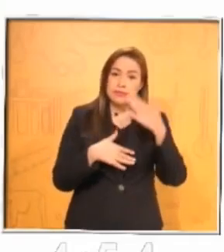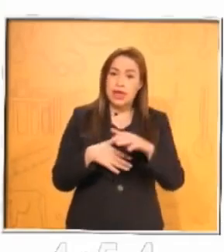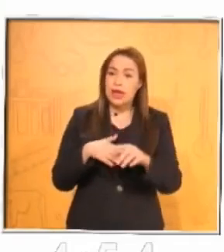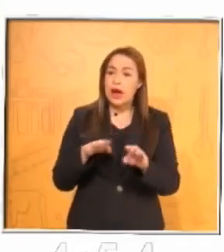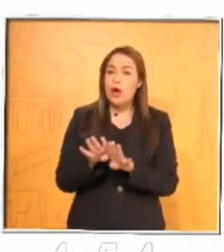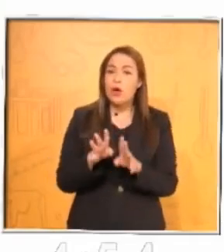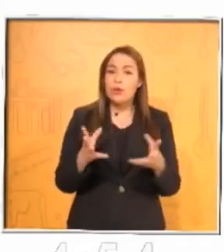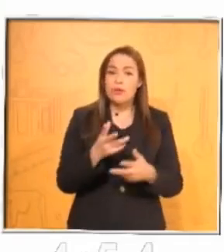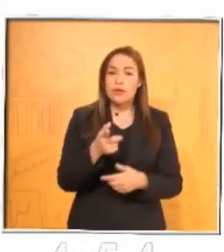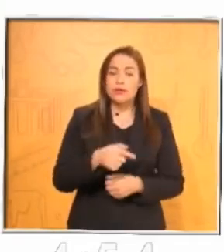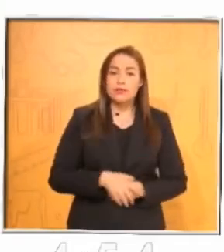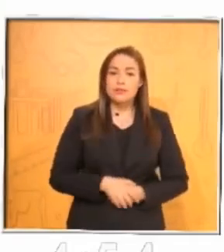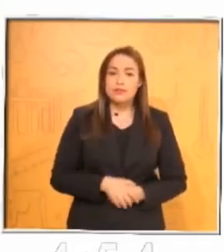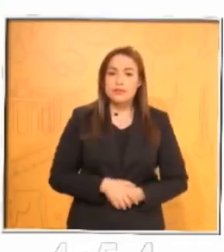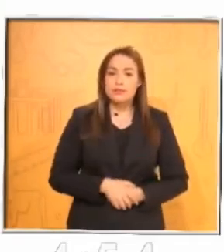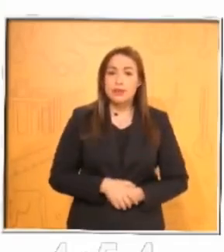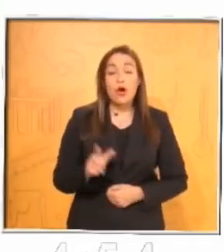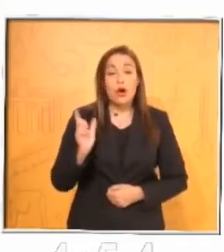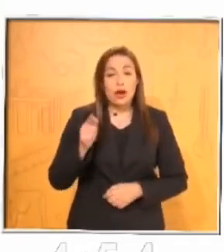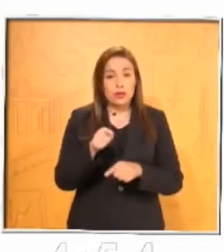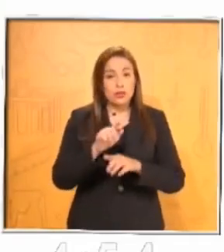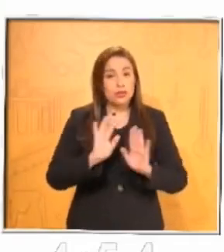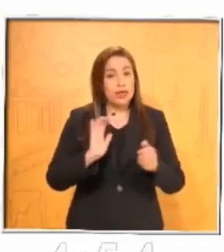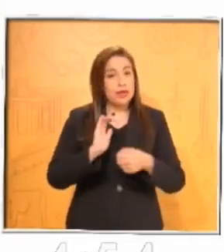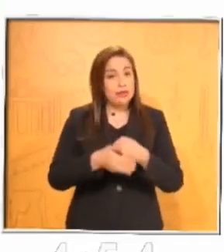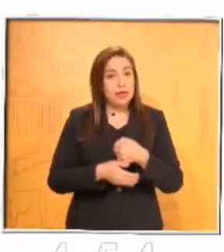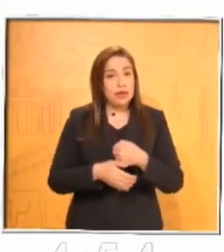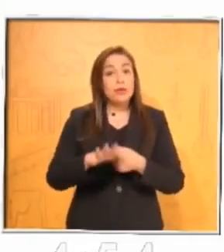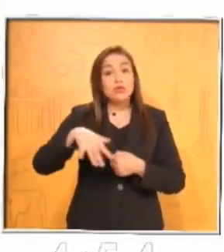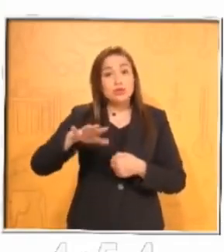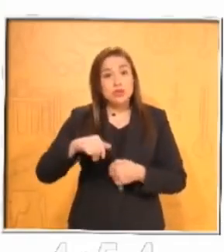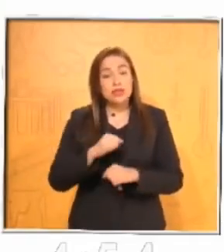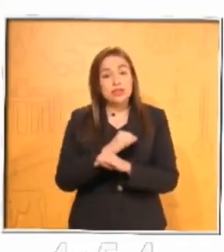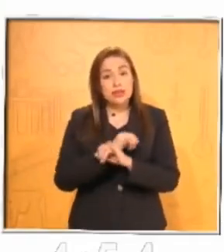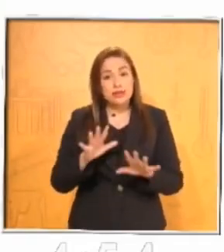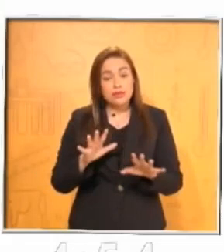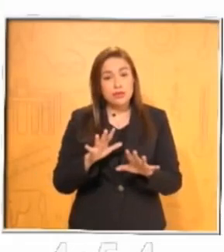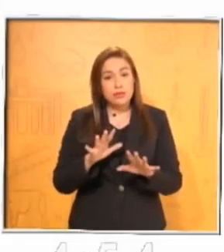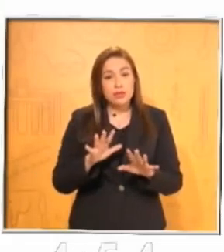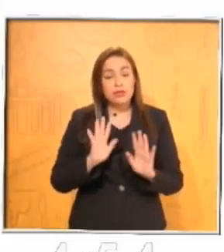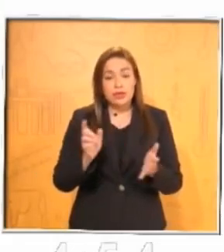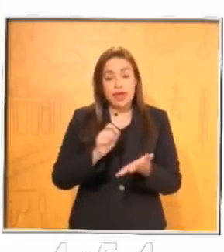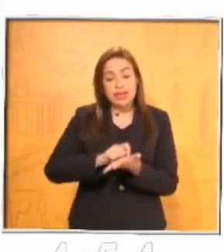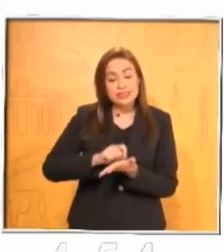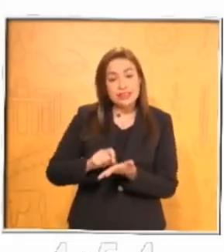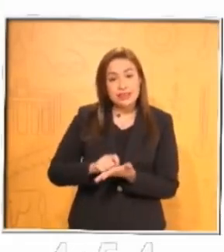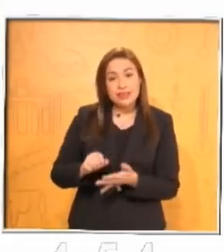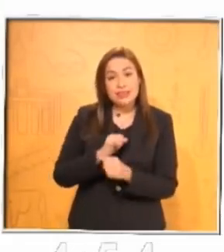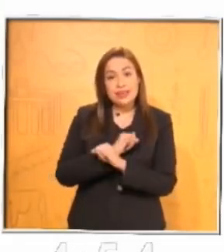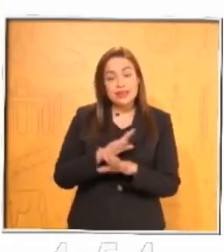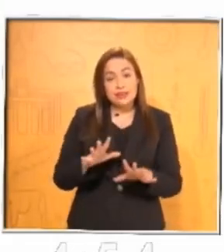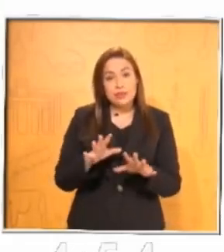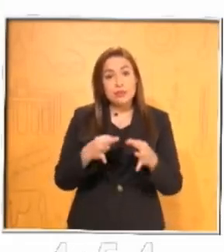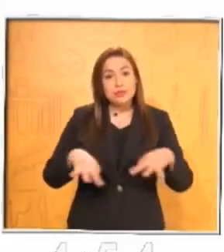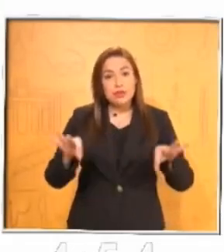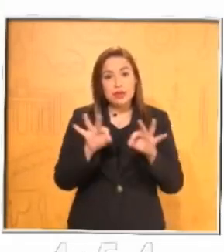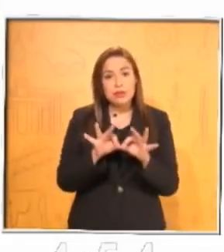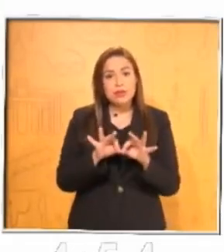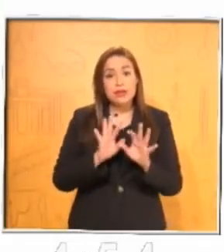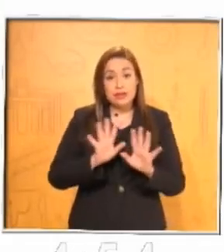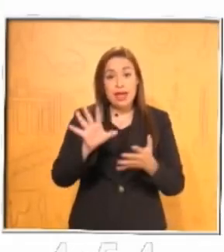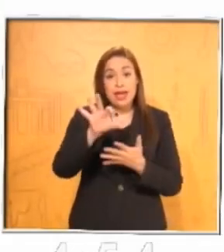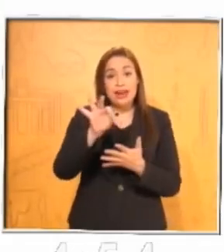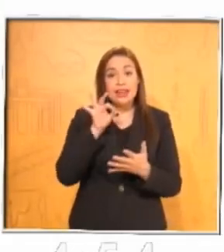finished it. Did you write the right information? Did you write who is the protagonist for your